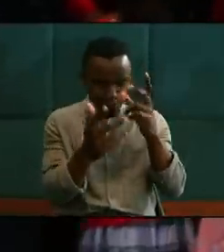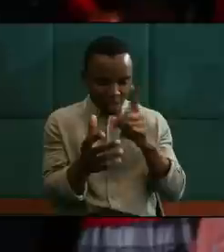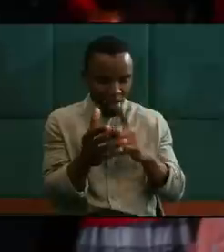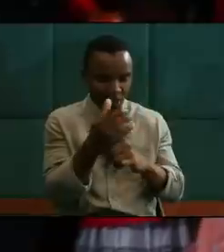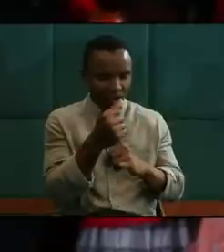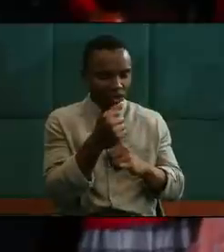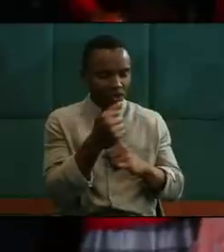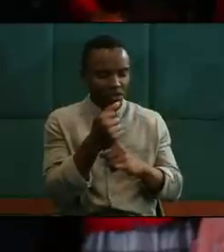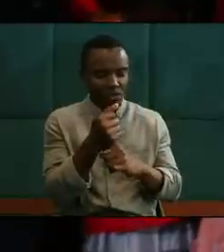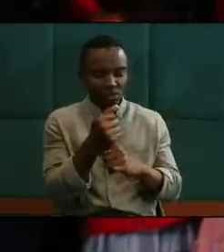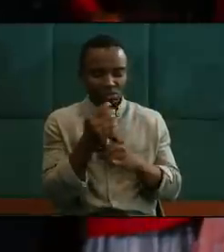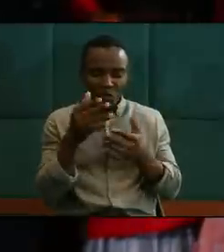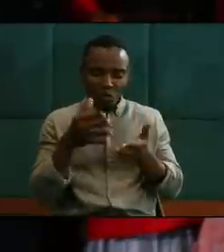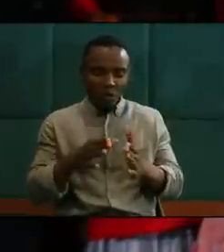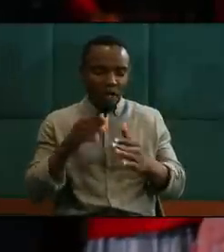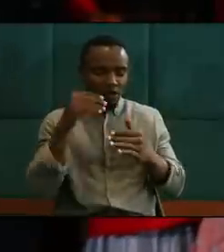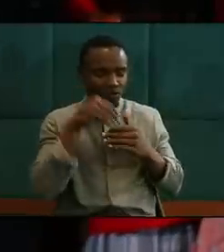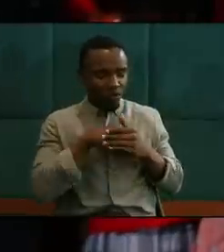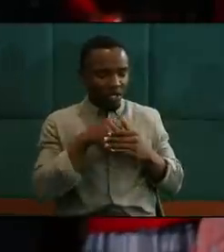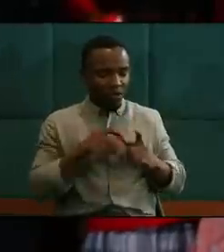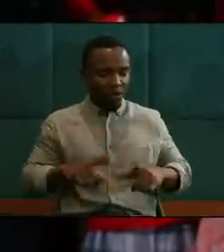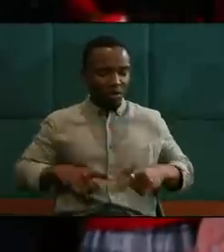found his way into their lives.